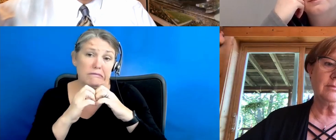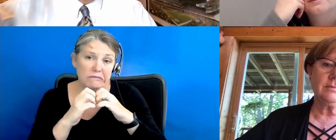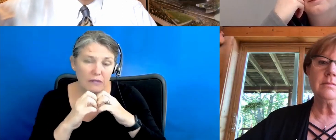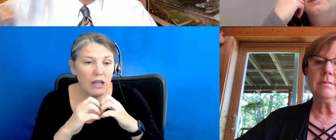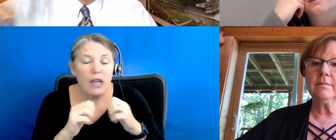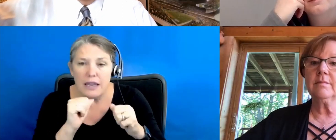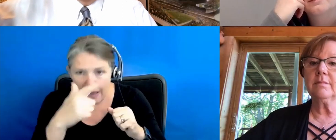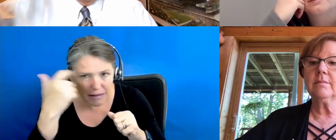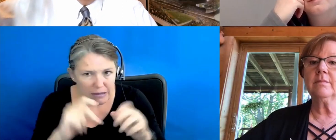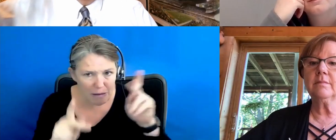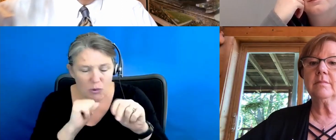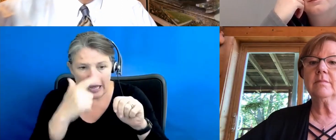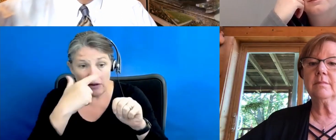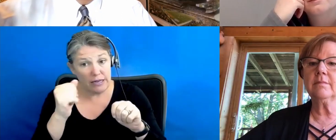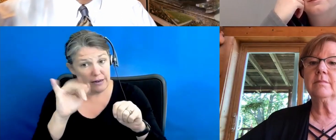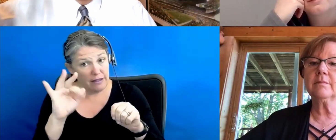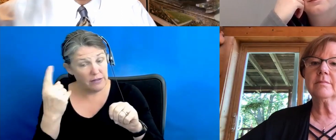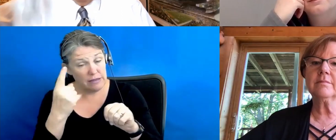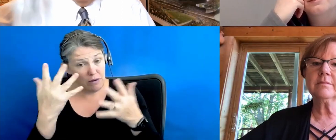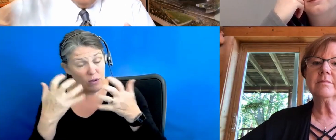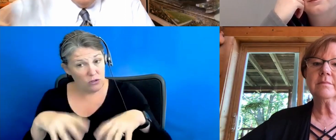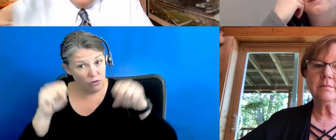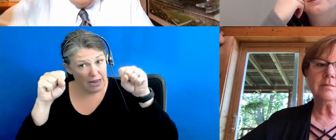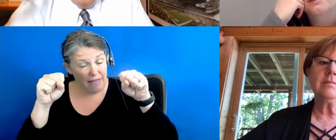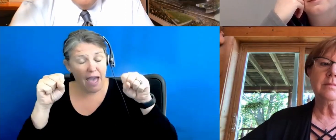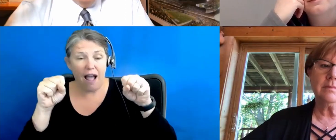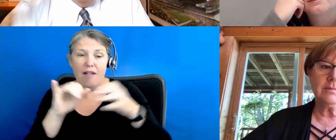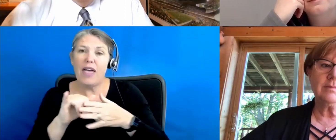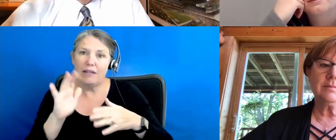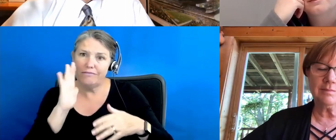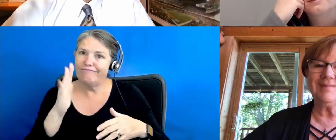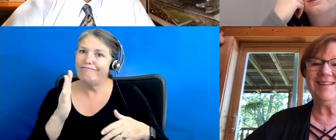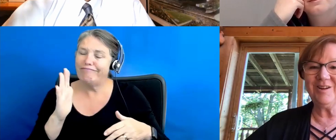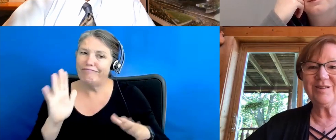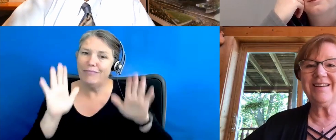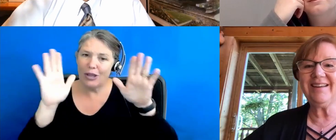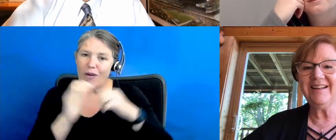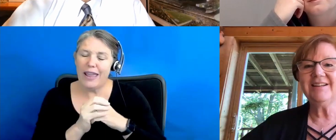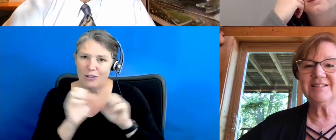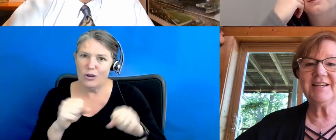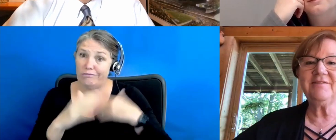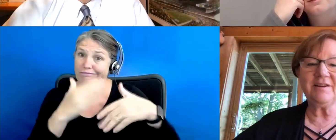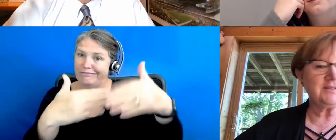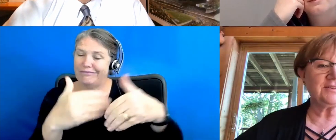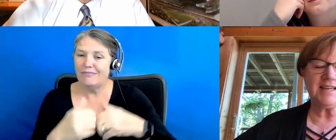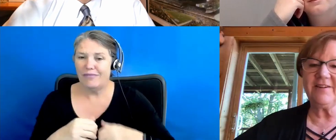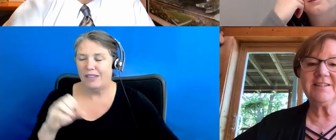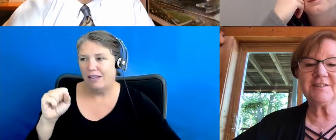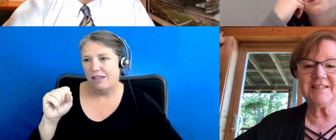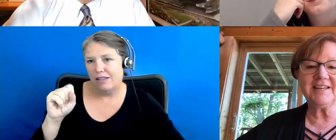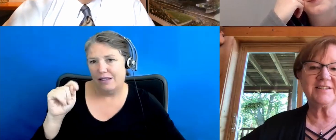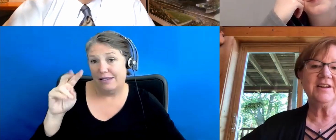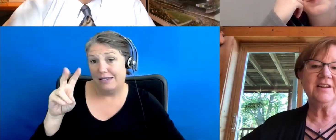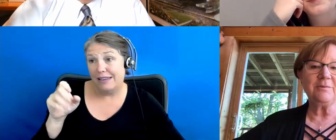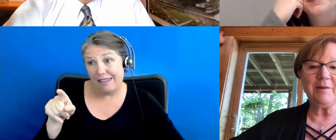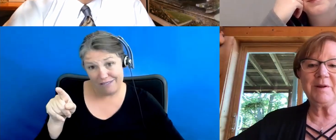if someone's willing to take that on, then I think you can get great traction with that. Okay, Steve, that was for Steve